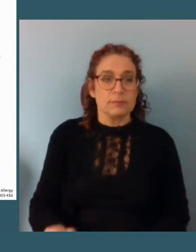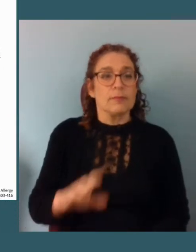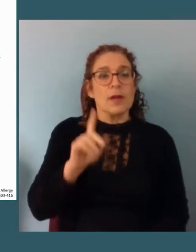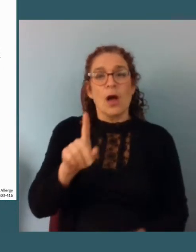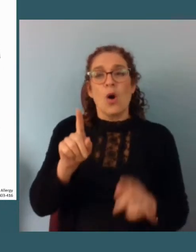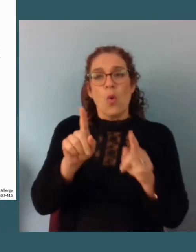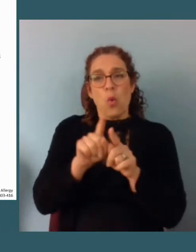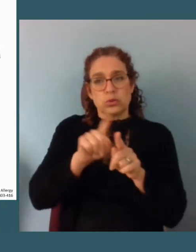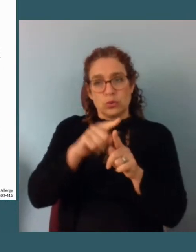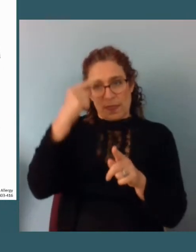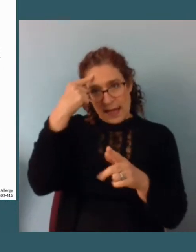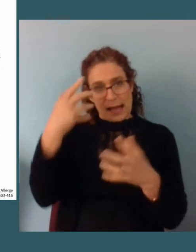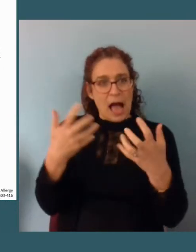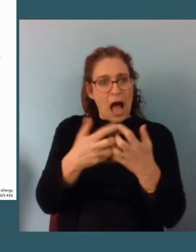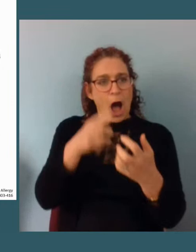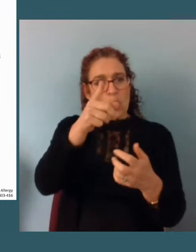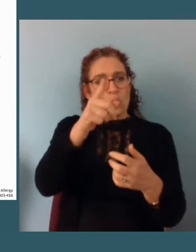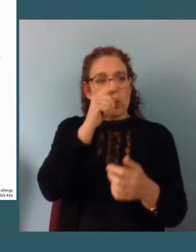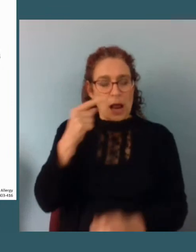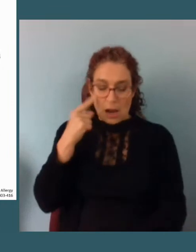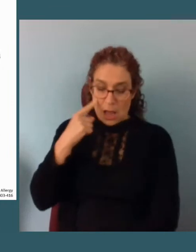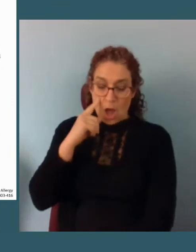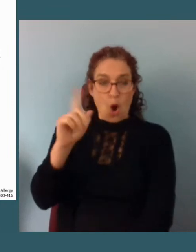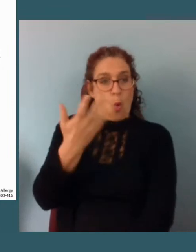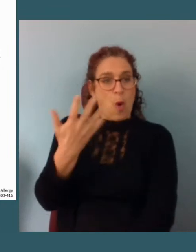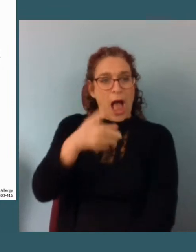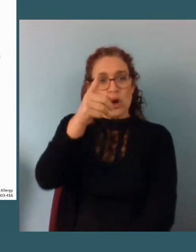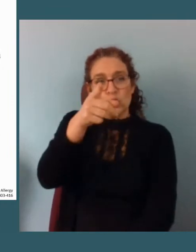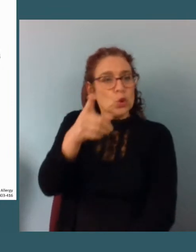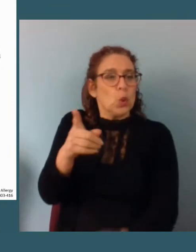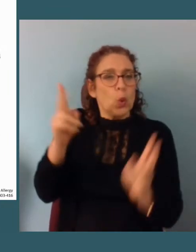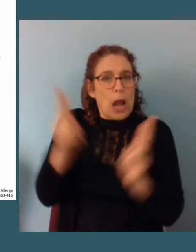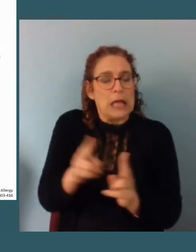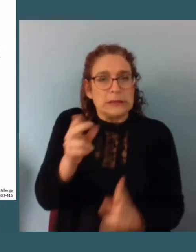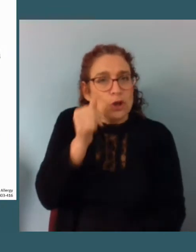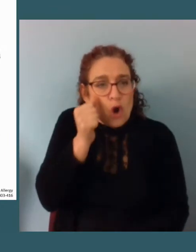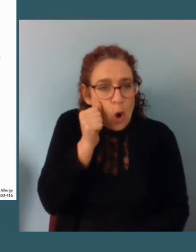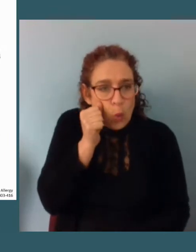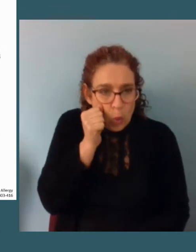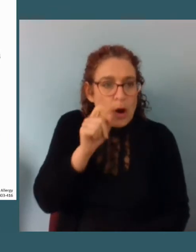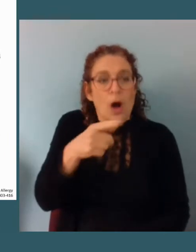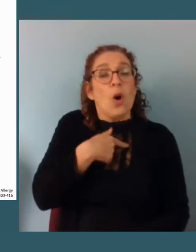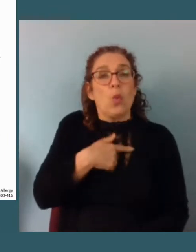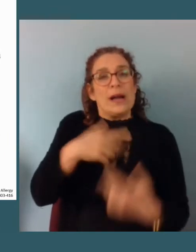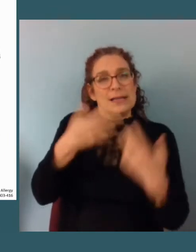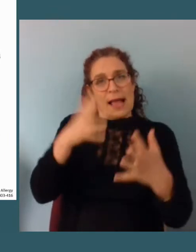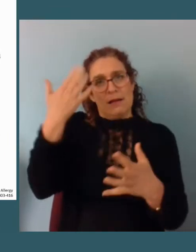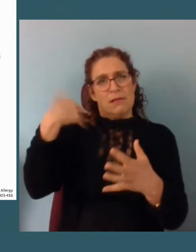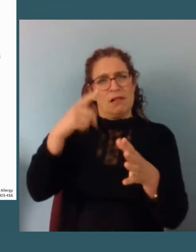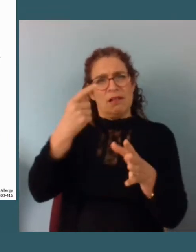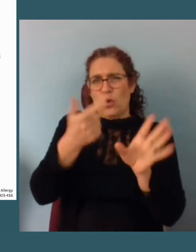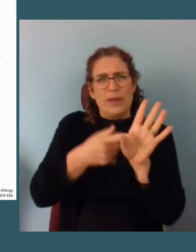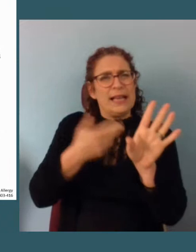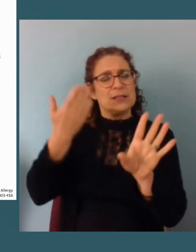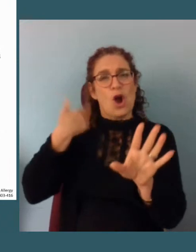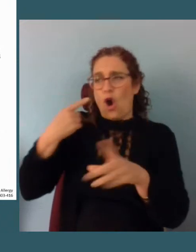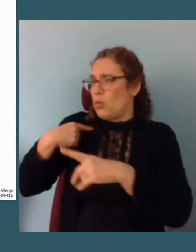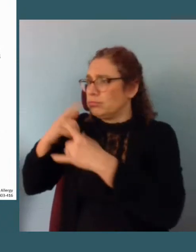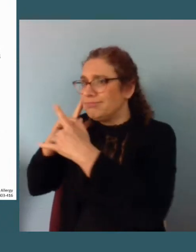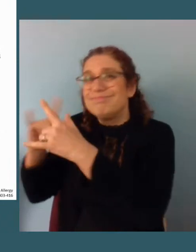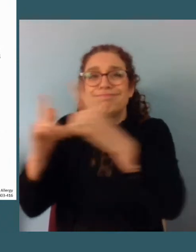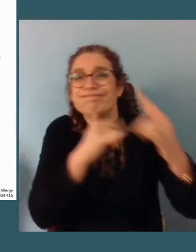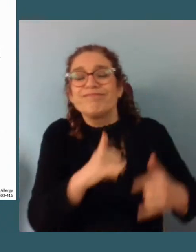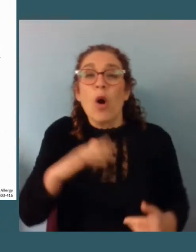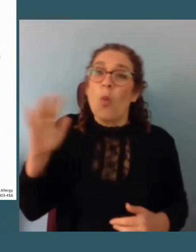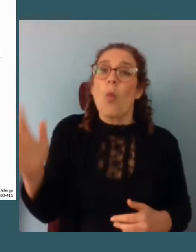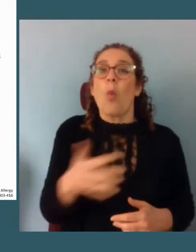you can address your own knowledge gaps. So we conducted a systematic review a couple of years ago of how